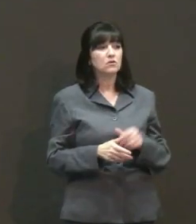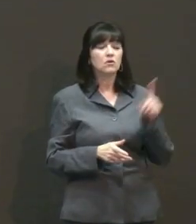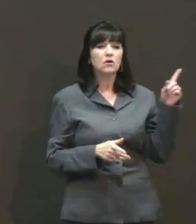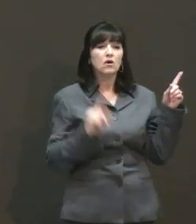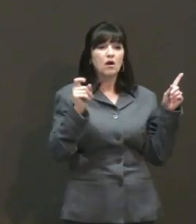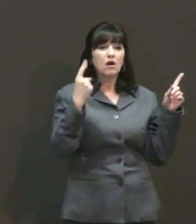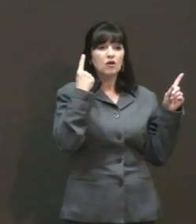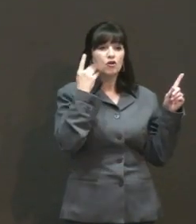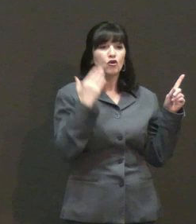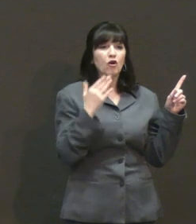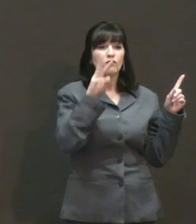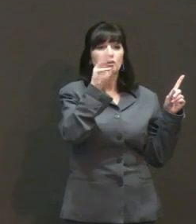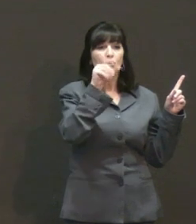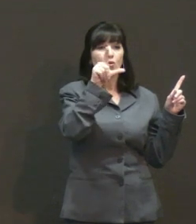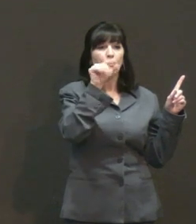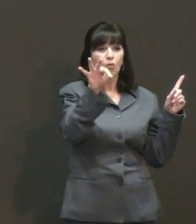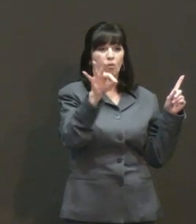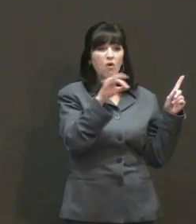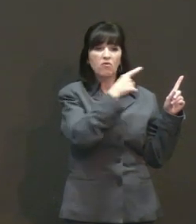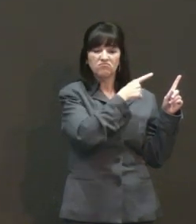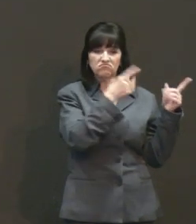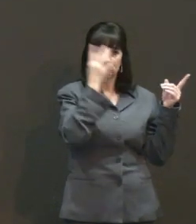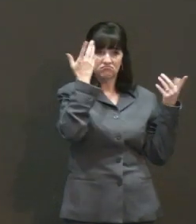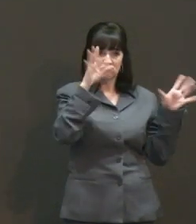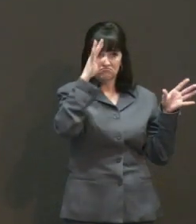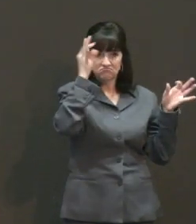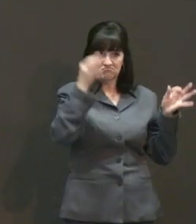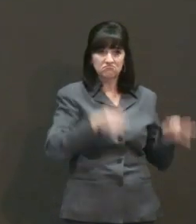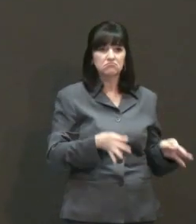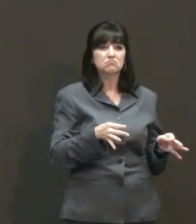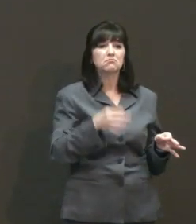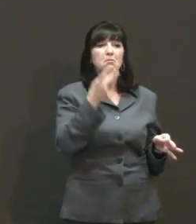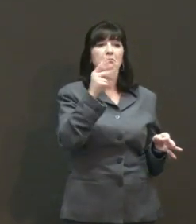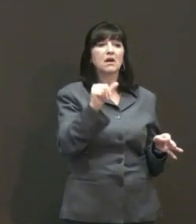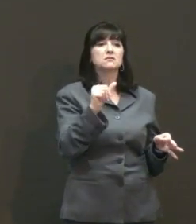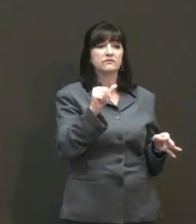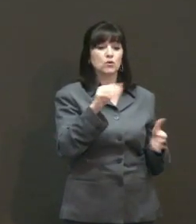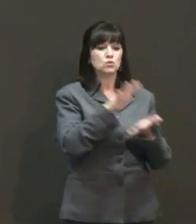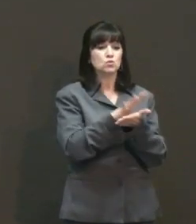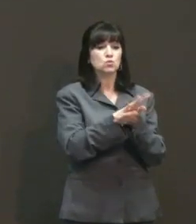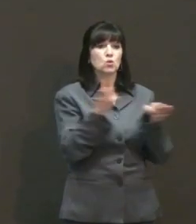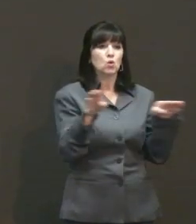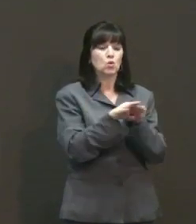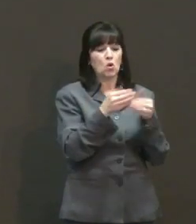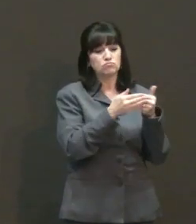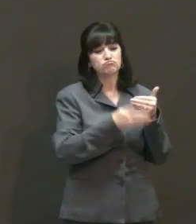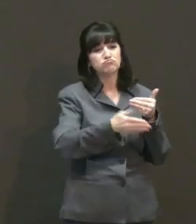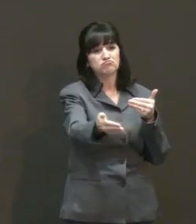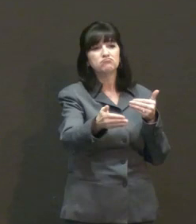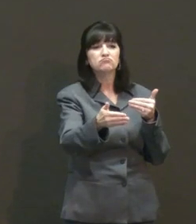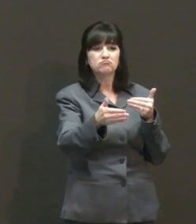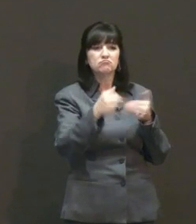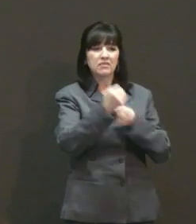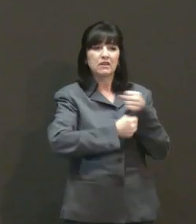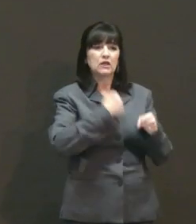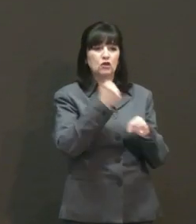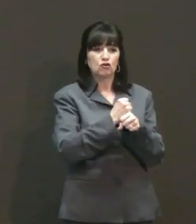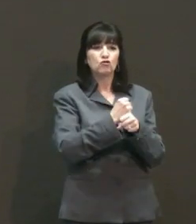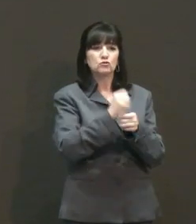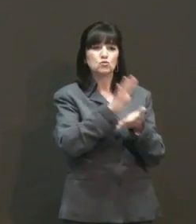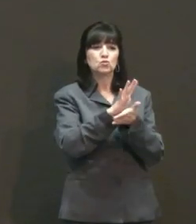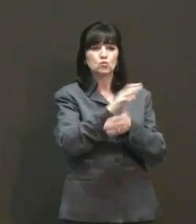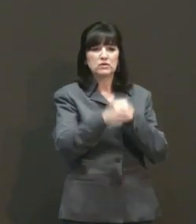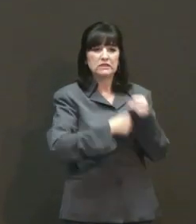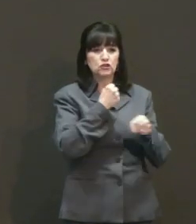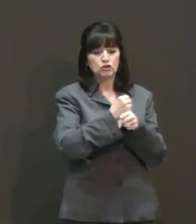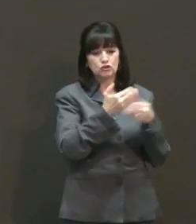today that schools in Pennsylvania are closed for the rest of the academic year. Governor, are you going to make a similar move, or when will you be in a better position to decide on